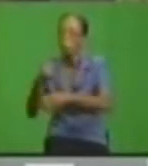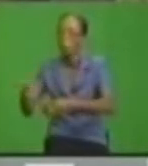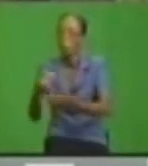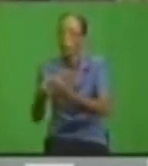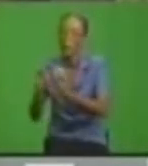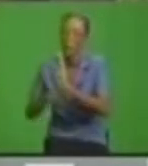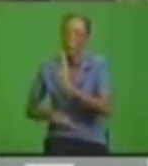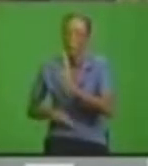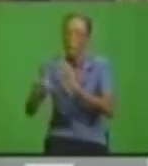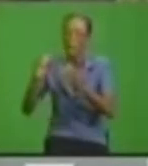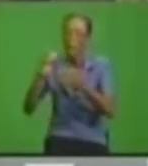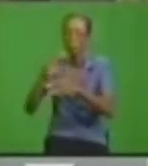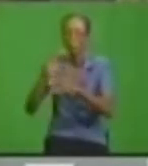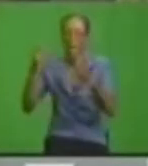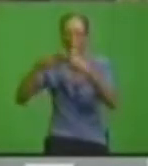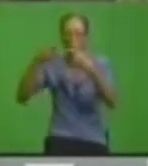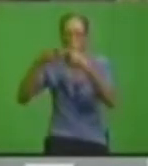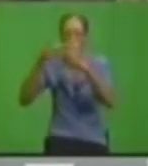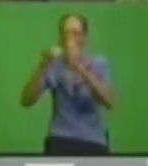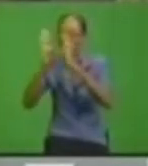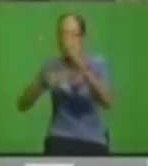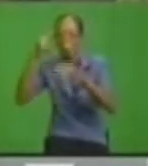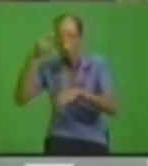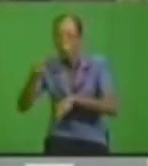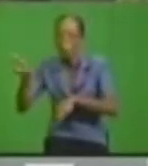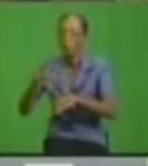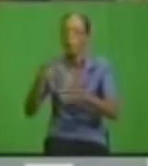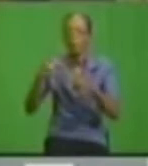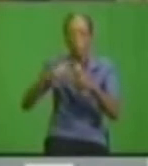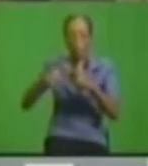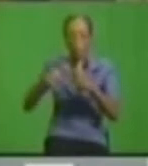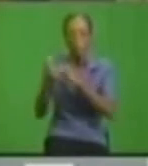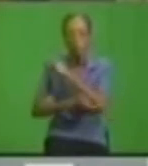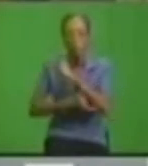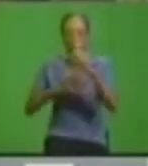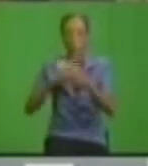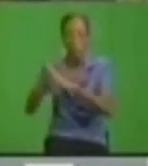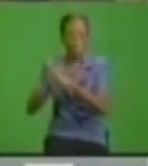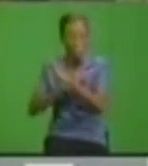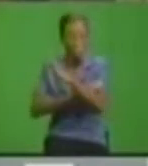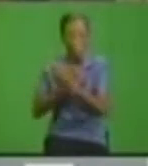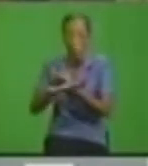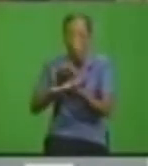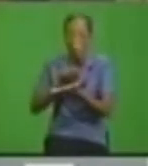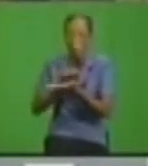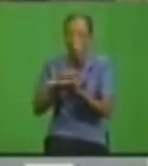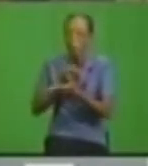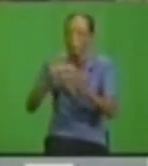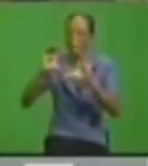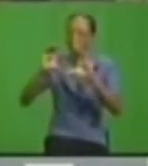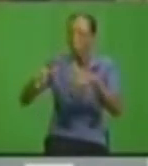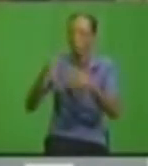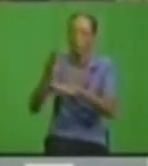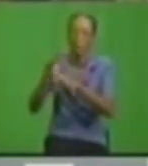including electricity, and would guarantee these countries price stability and predictability over the medium